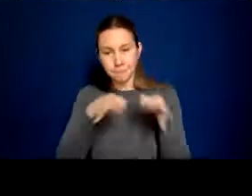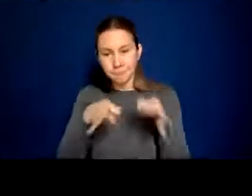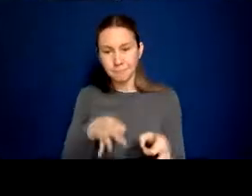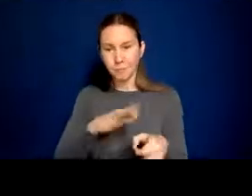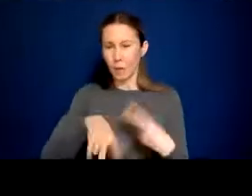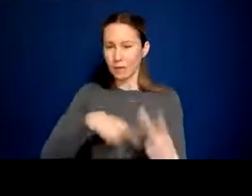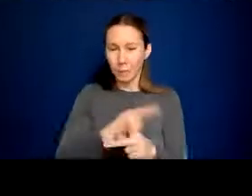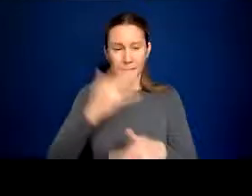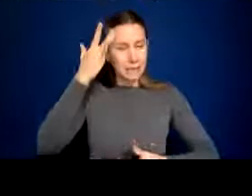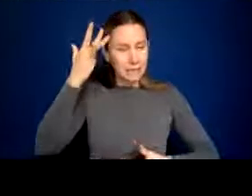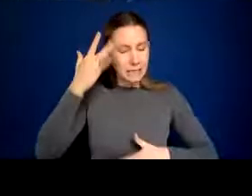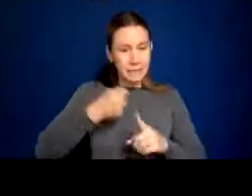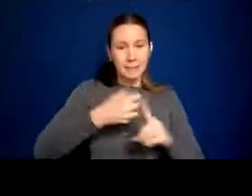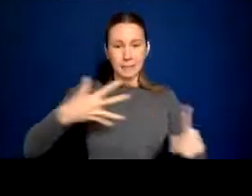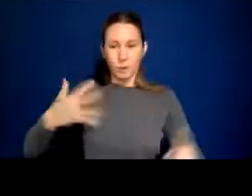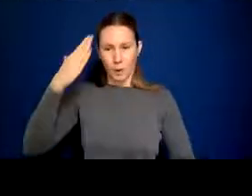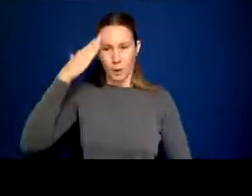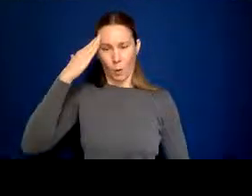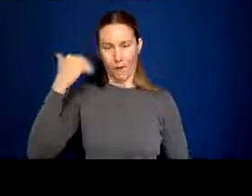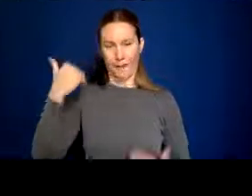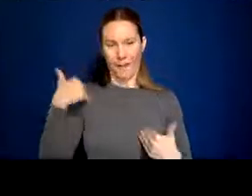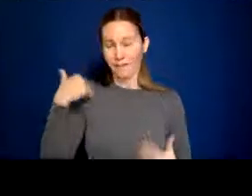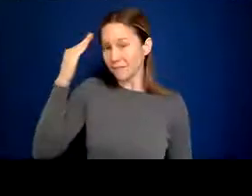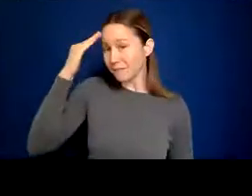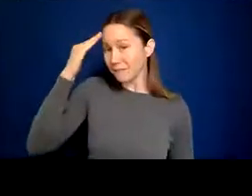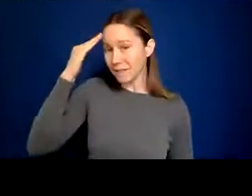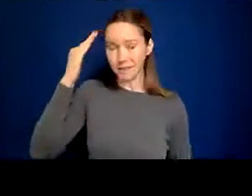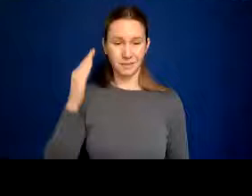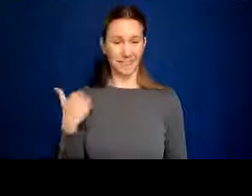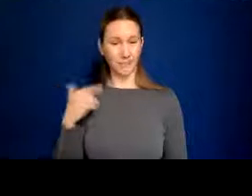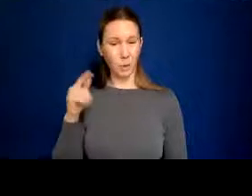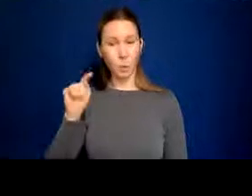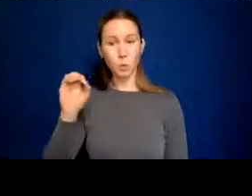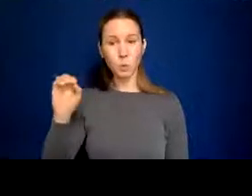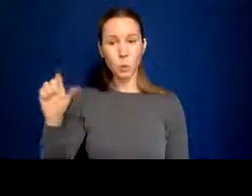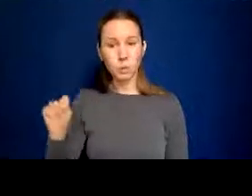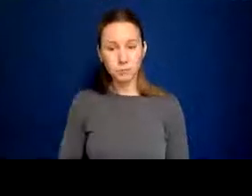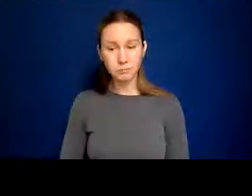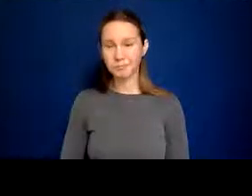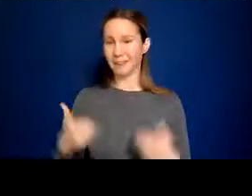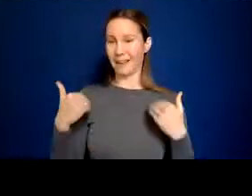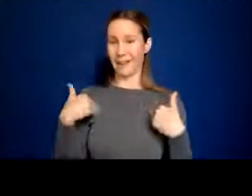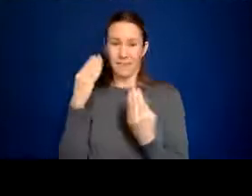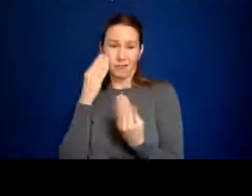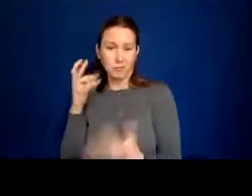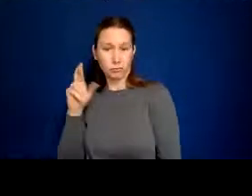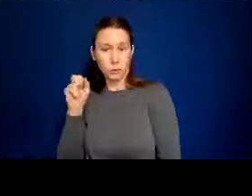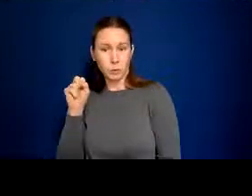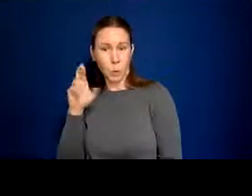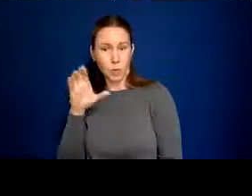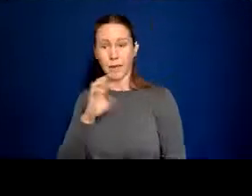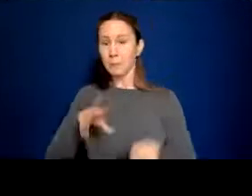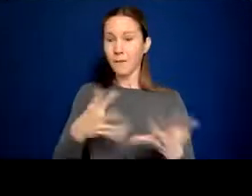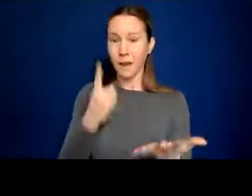empower them with tools, empower them with resources, and provide them with psychological support. So